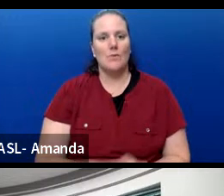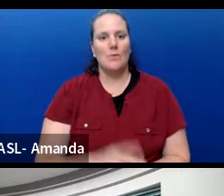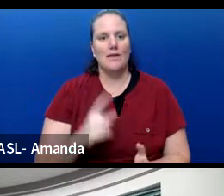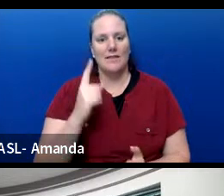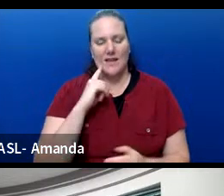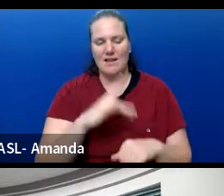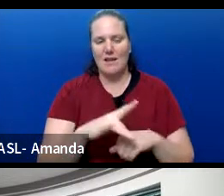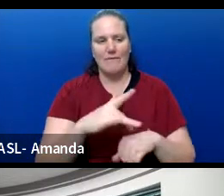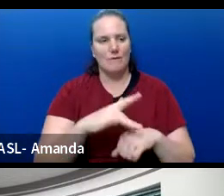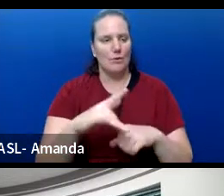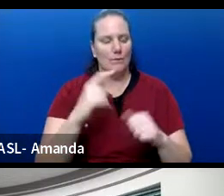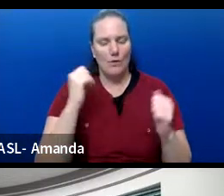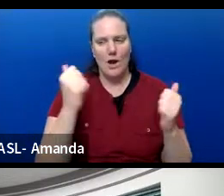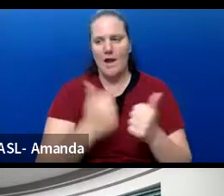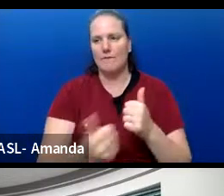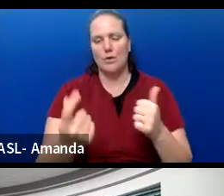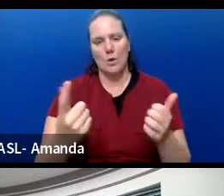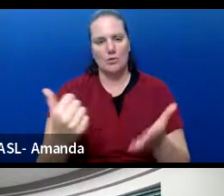everyone.